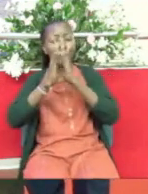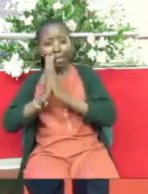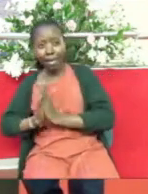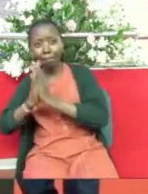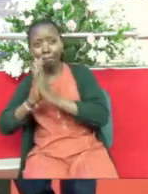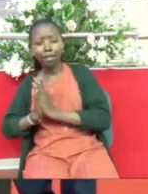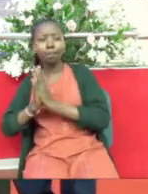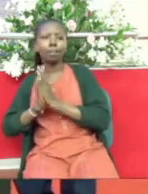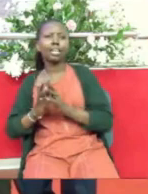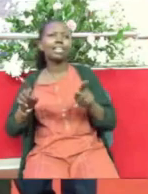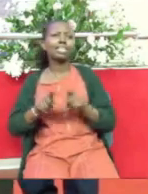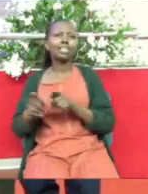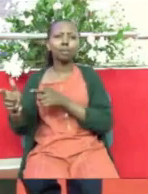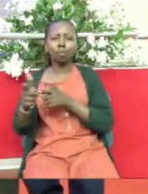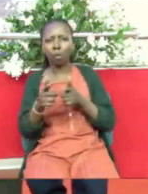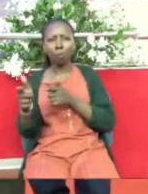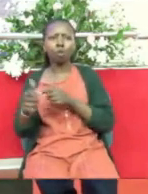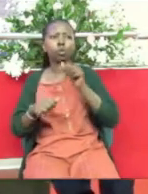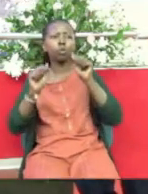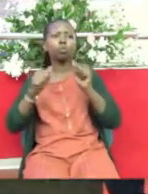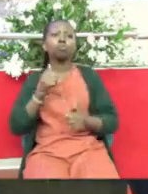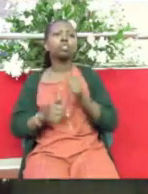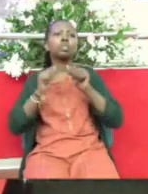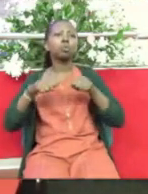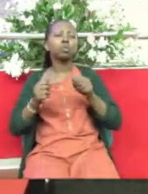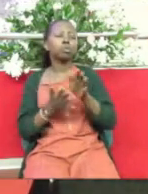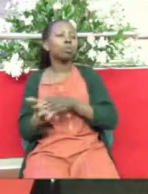Prayer is a weapon of mass destruction.